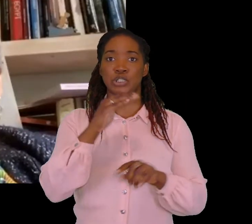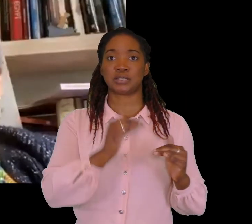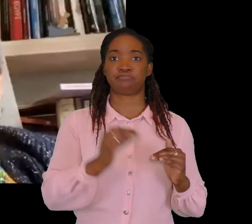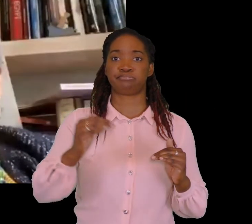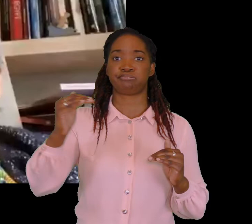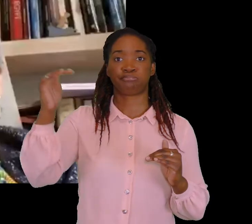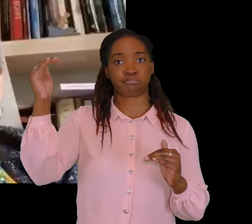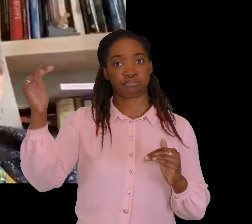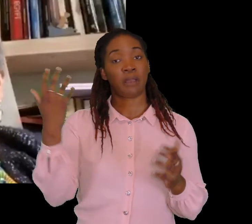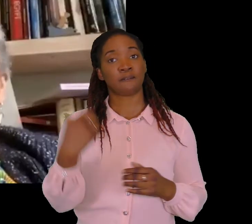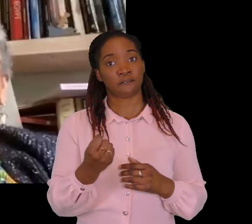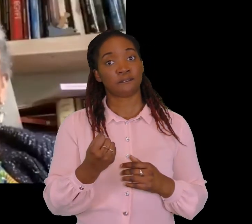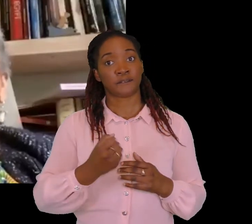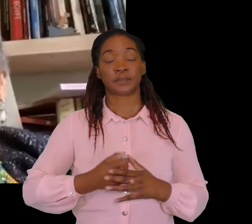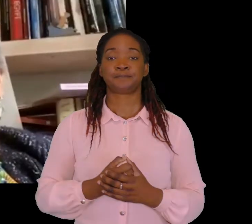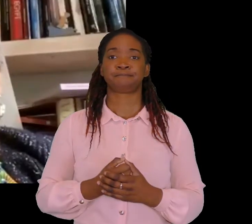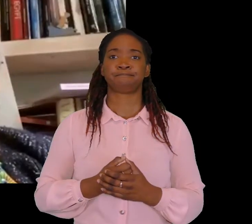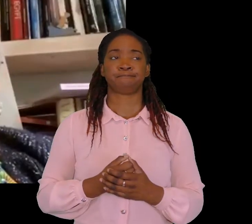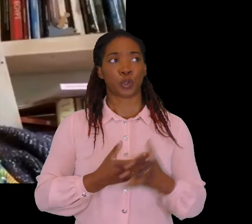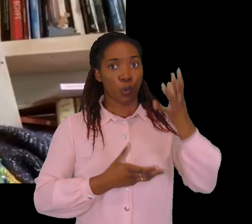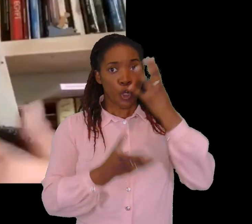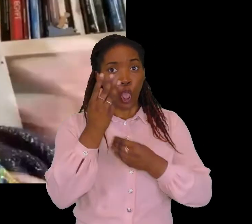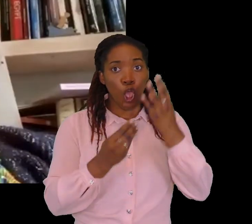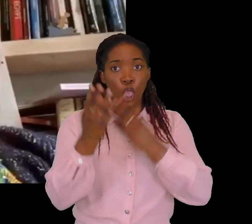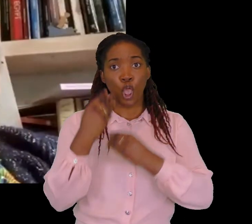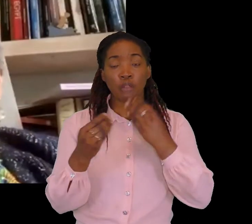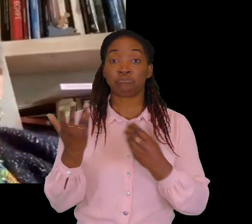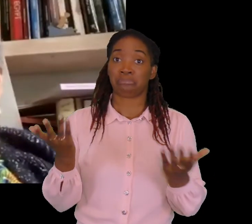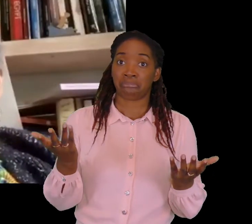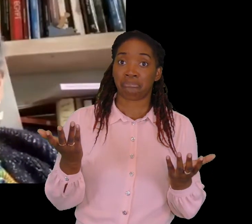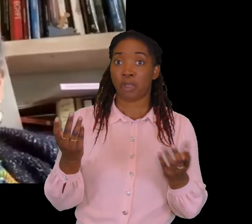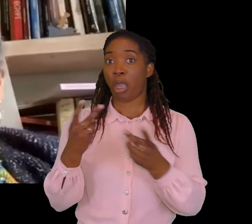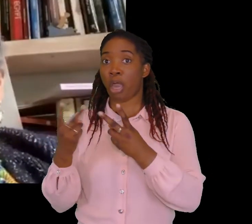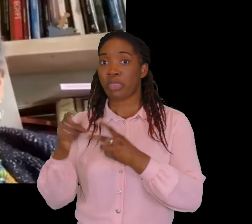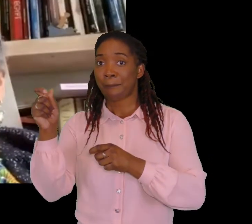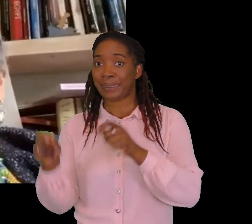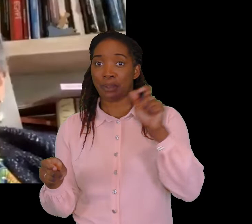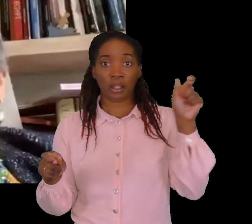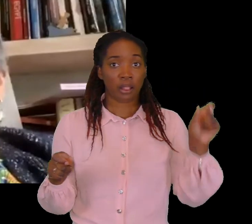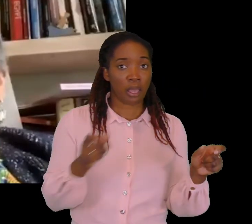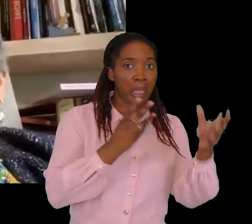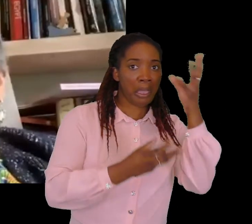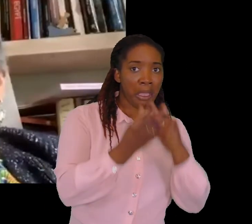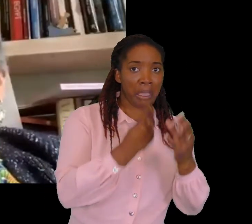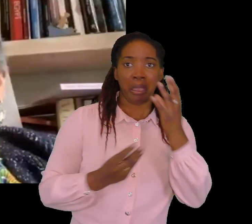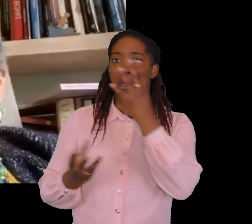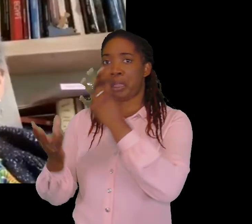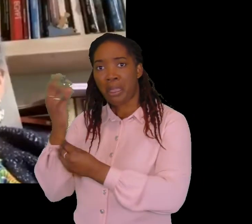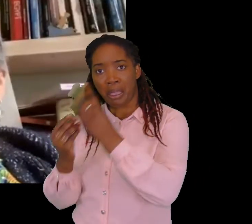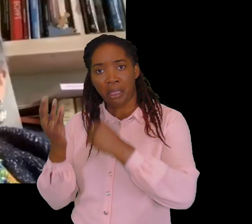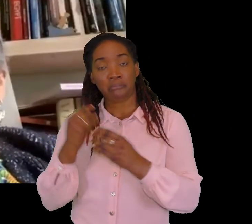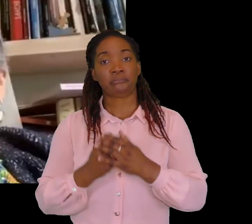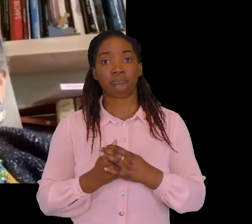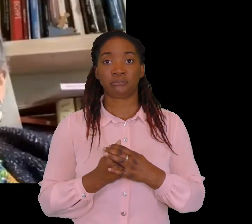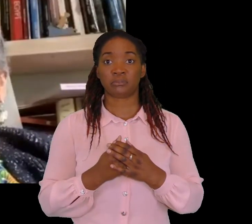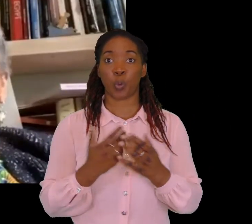So there you learn from other people, and putting